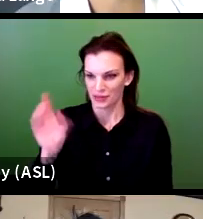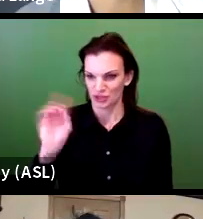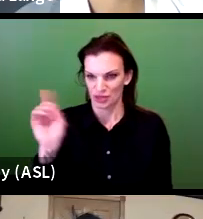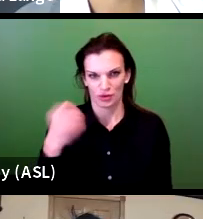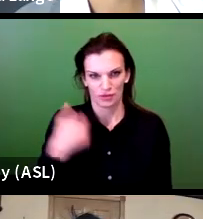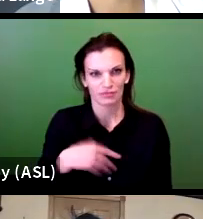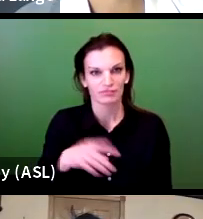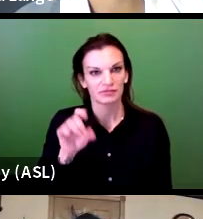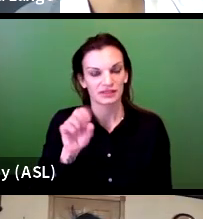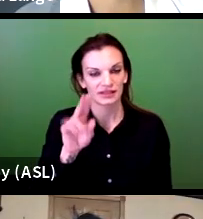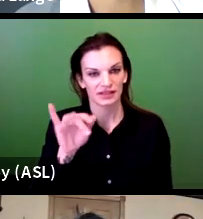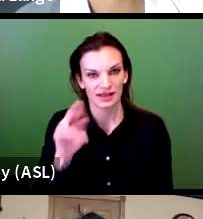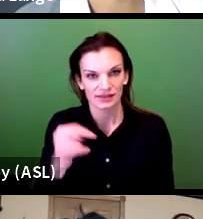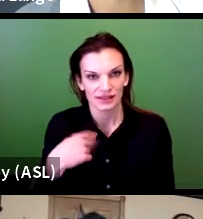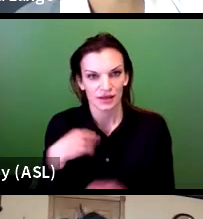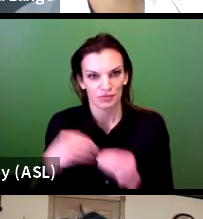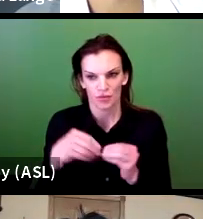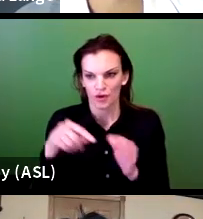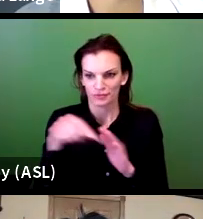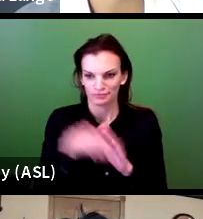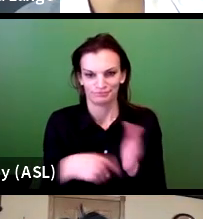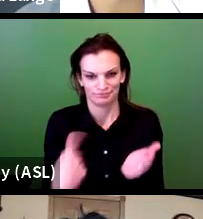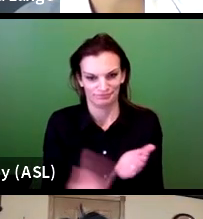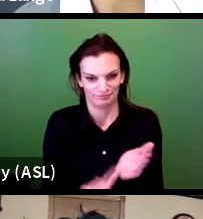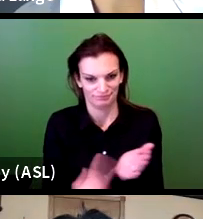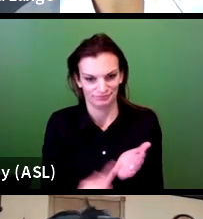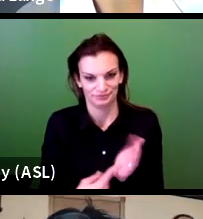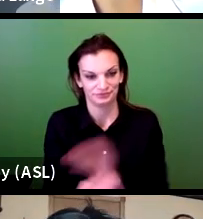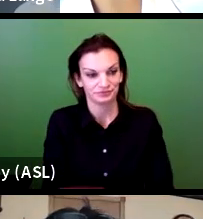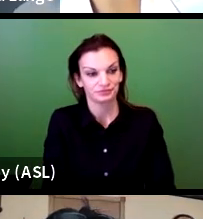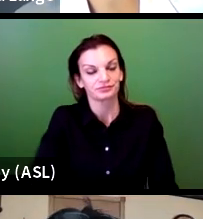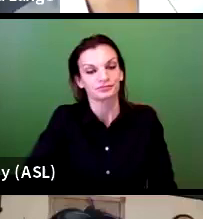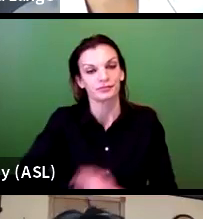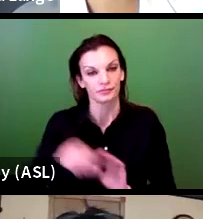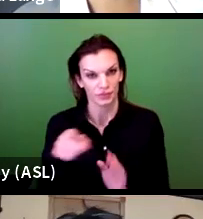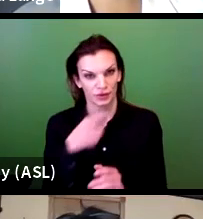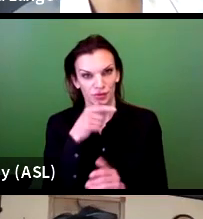further the discussion about people who are interested